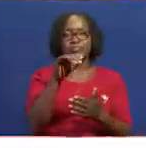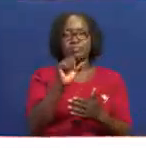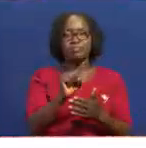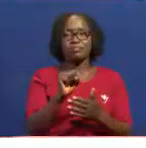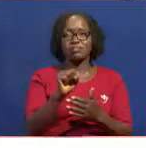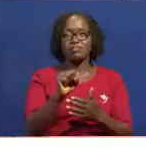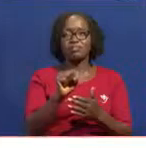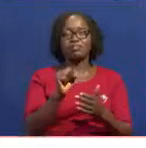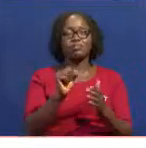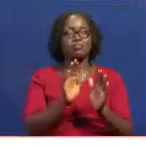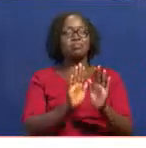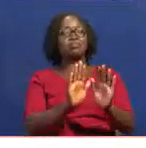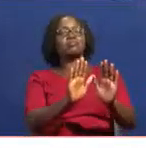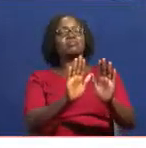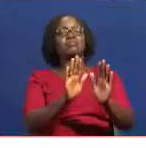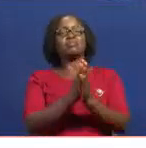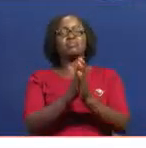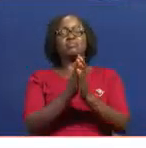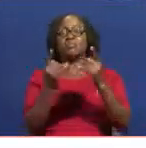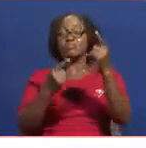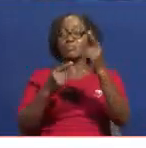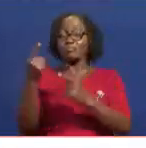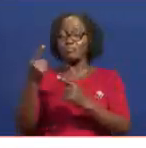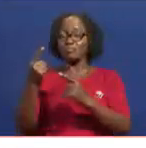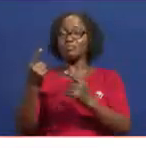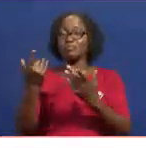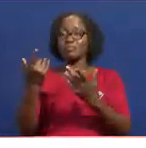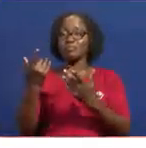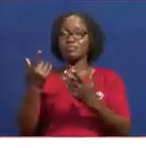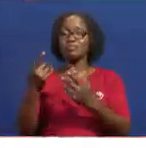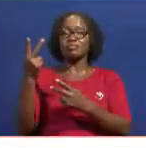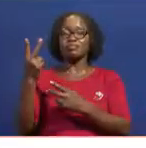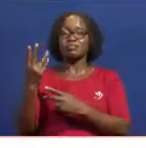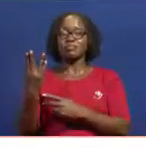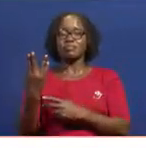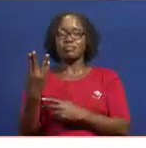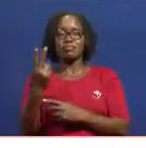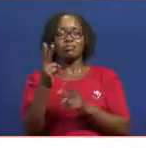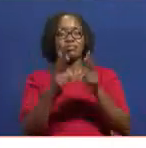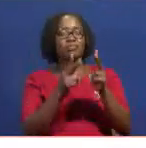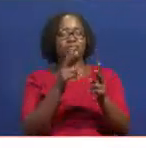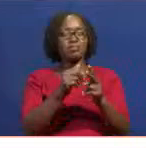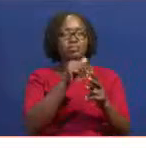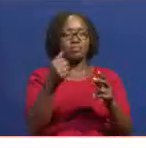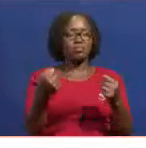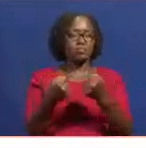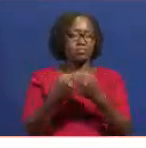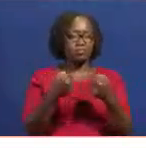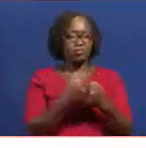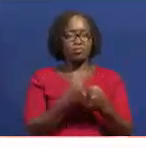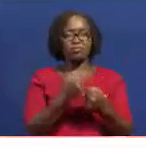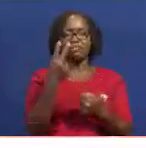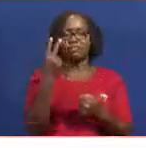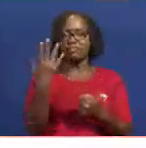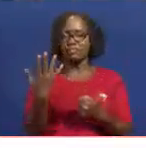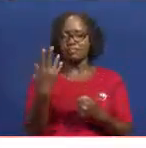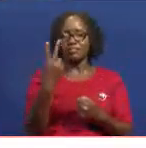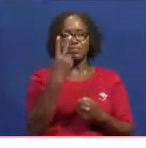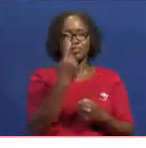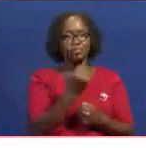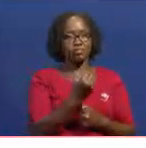little resistance as Ulinzi ran away with the well-deserved victory of 42-22. In other matches, Hunters secured a 25-20 win over